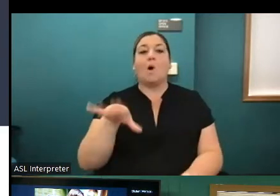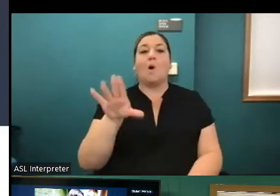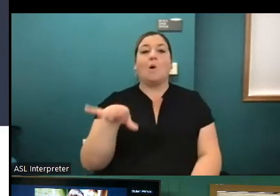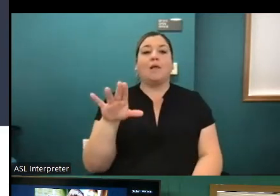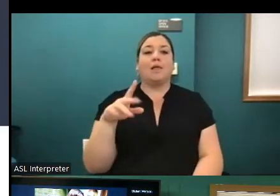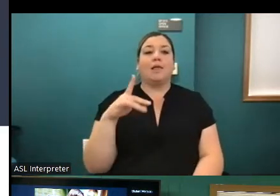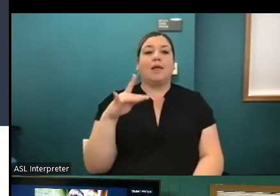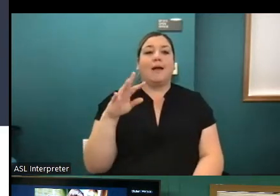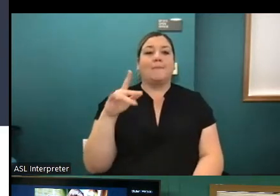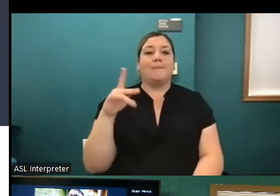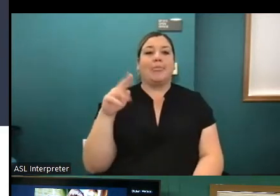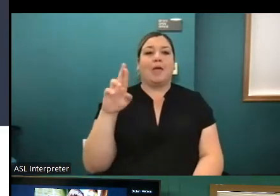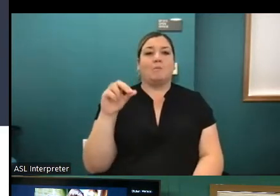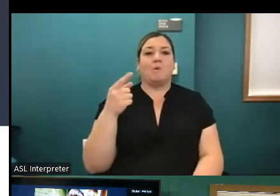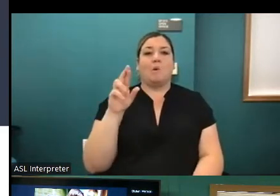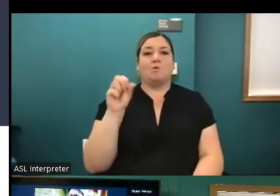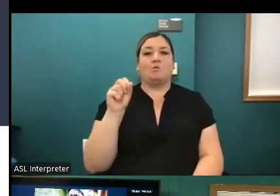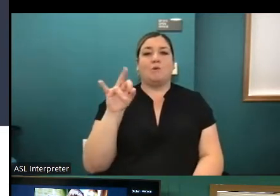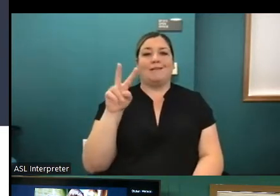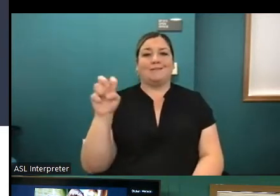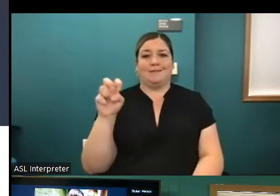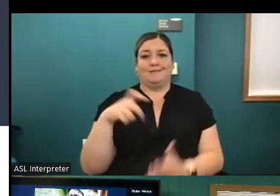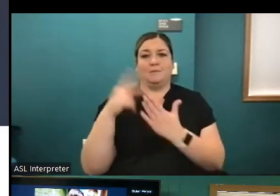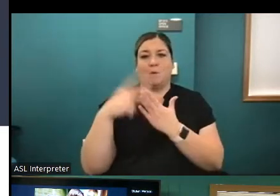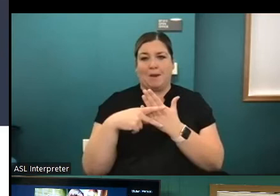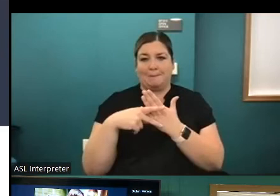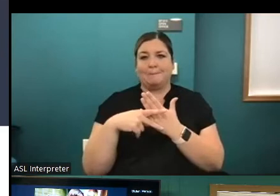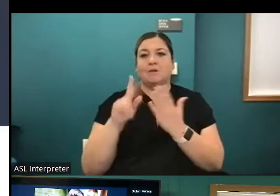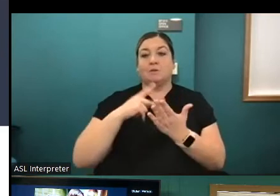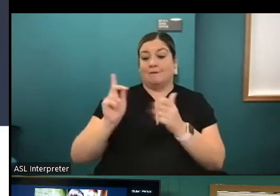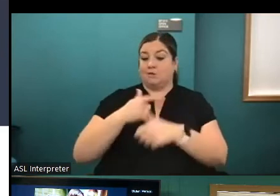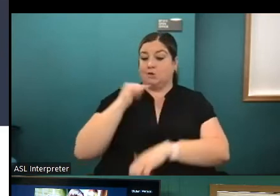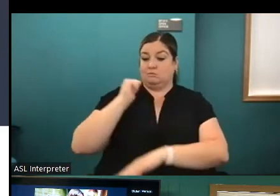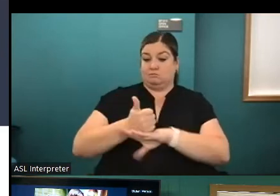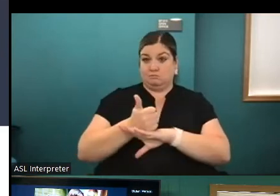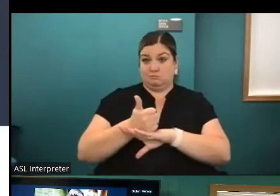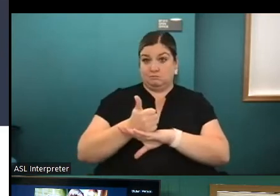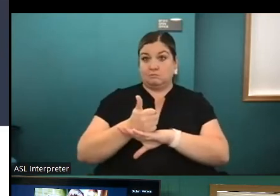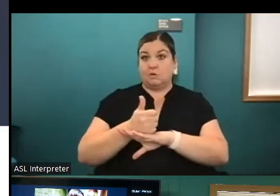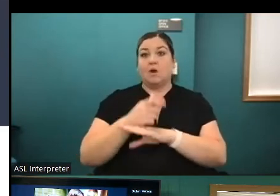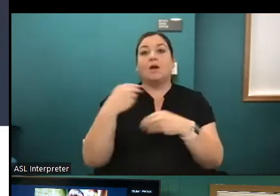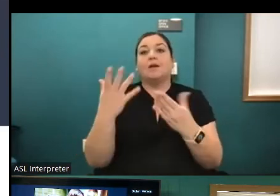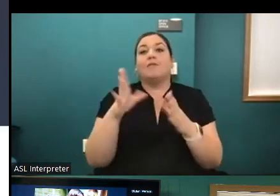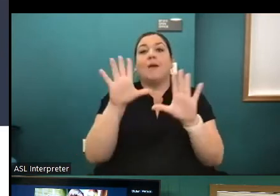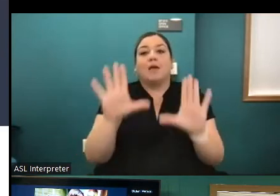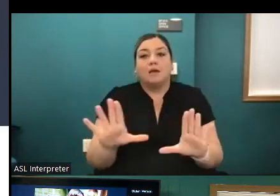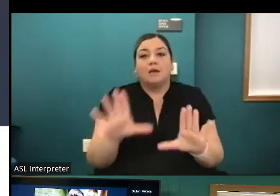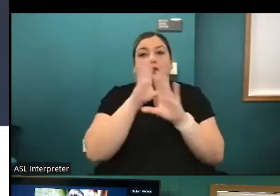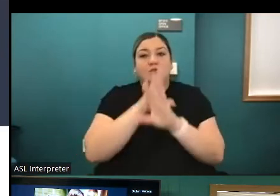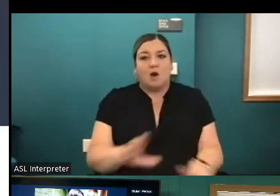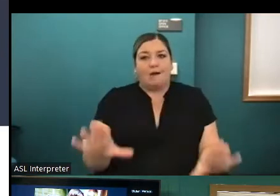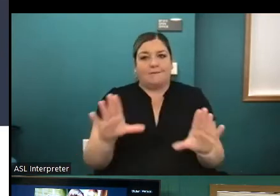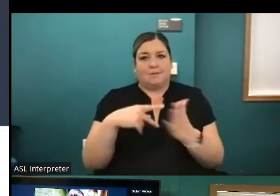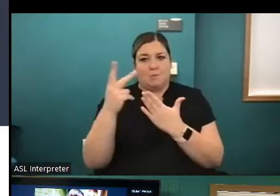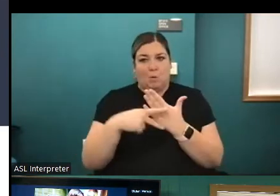Progressive programs. When I first activate a kid, I will give them a really, really soft program. It may not be